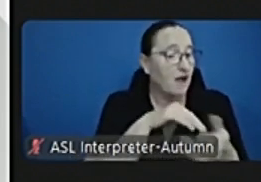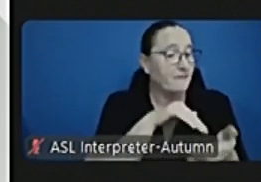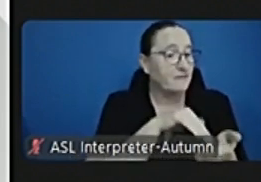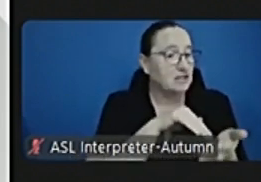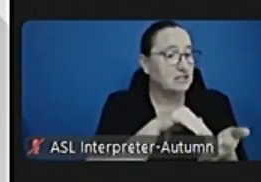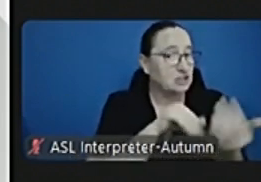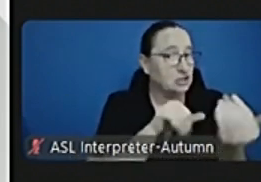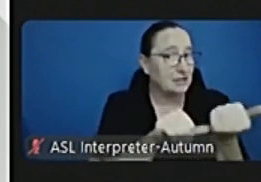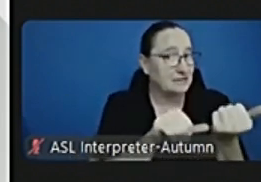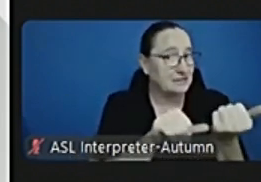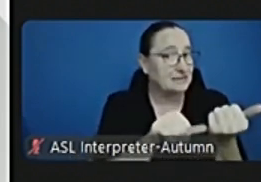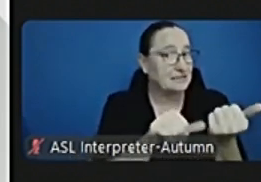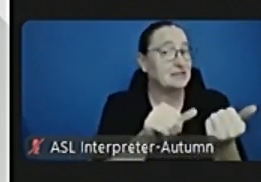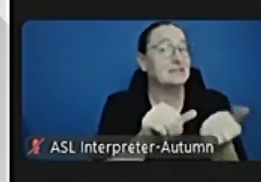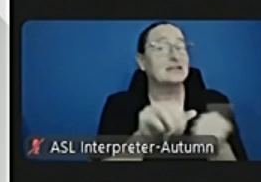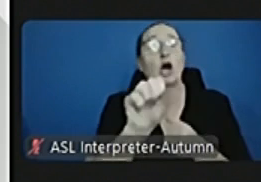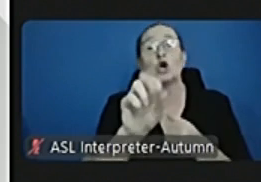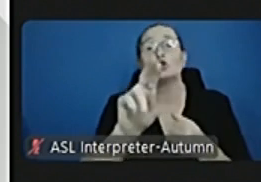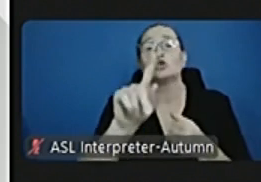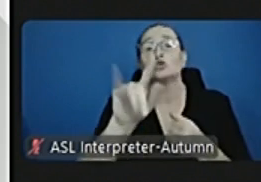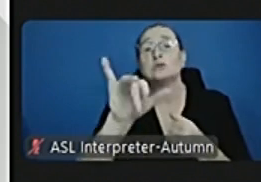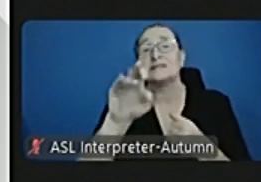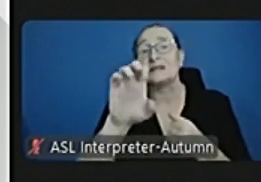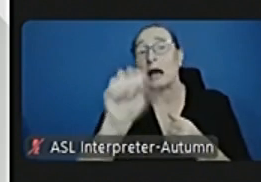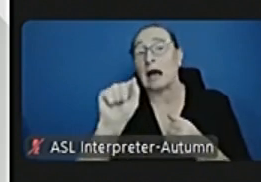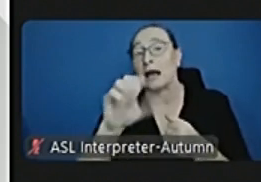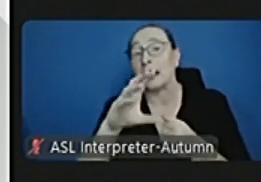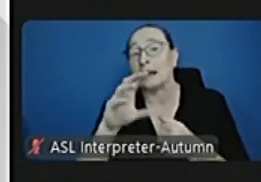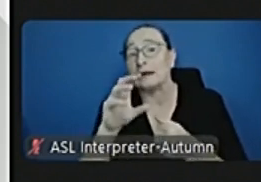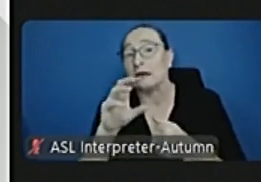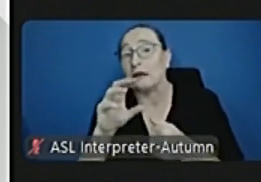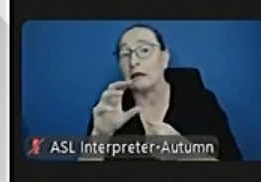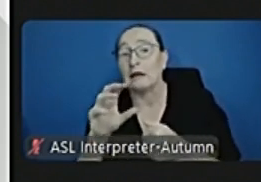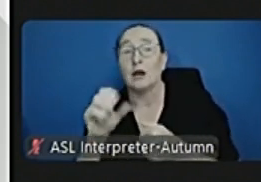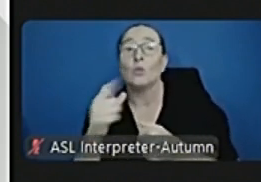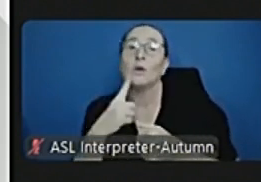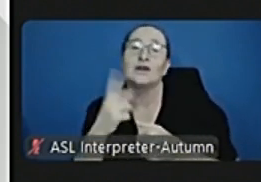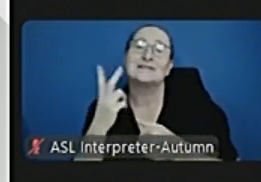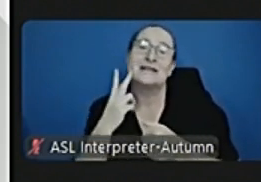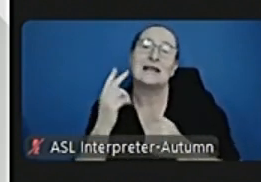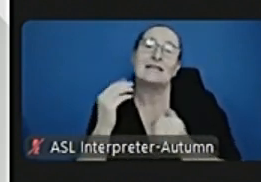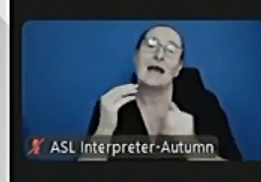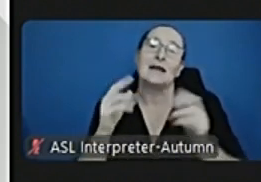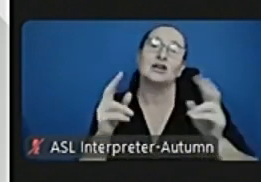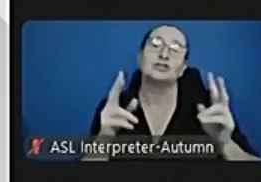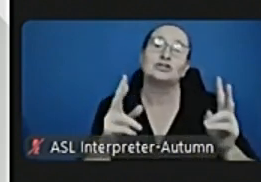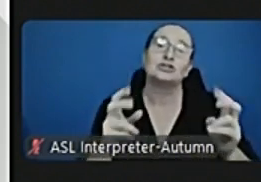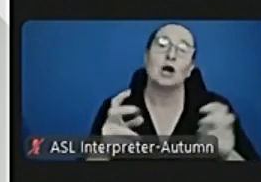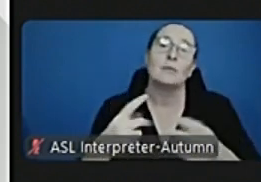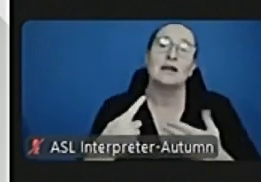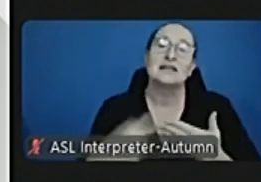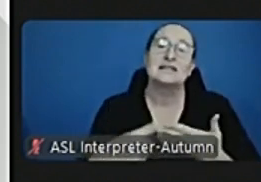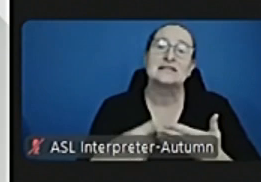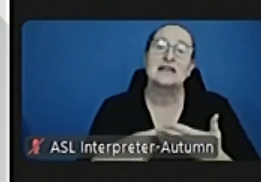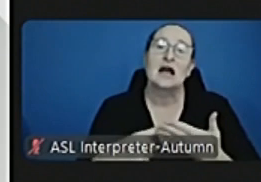and dementia? We're seeing that topic obviously discussed all over the